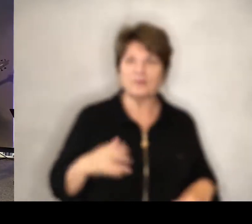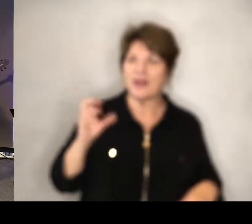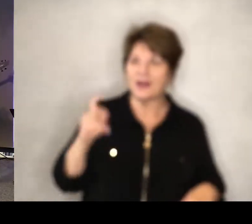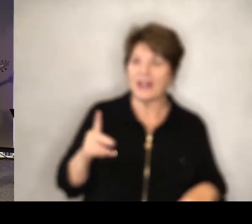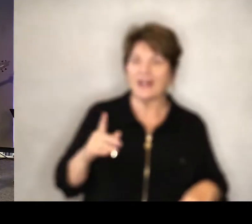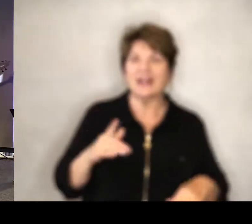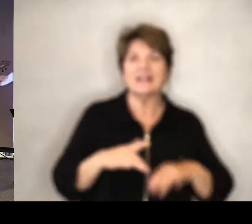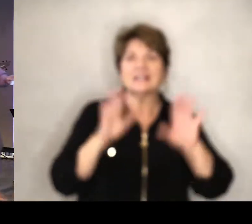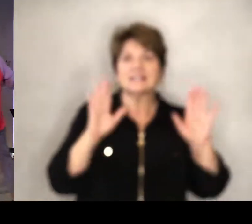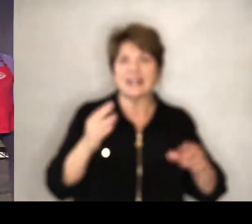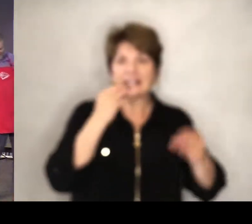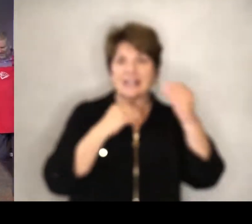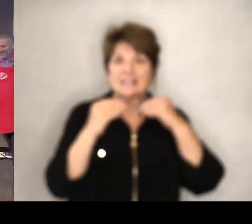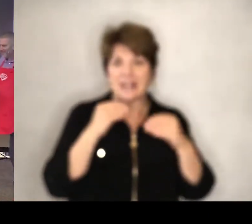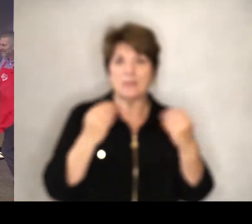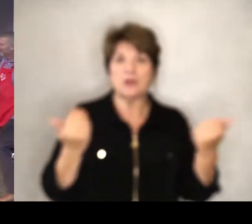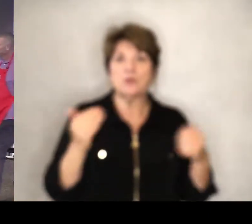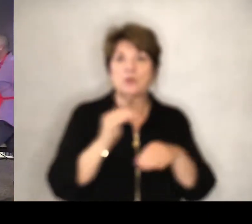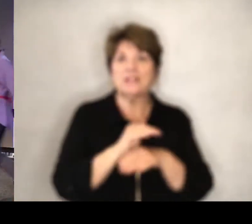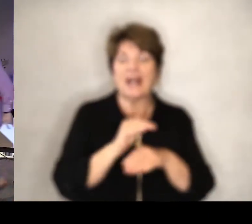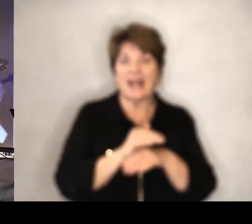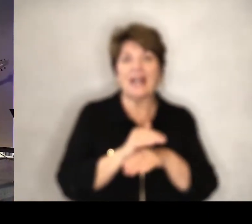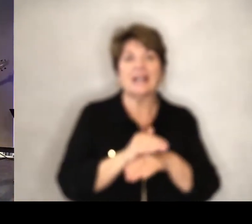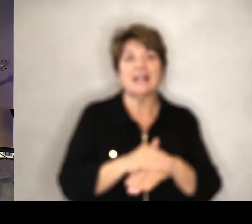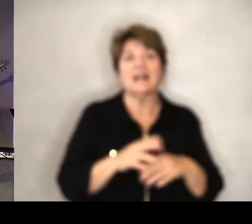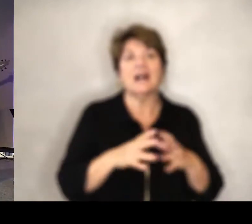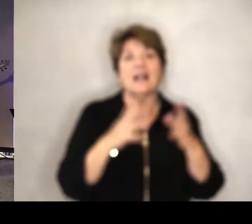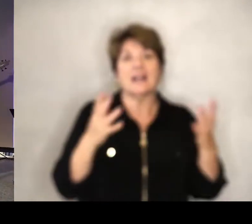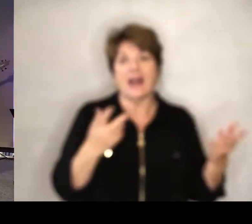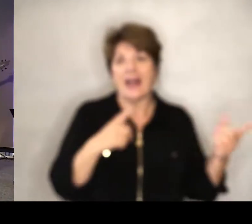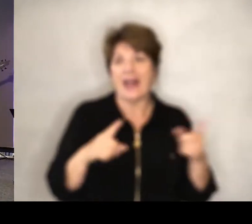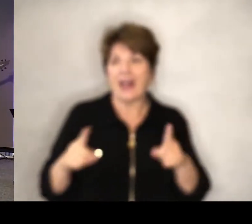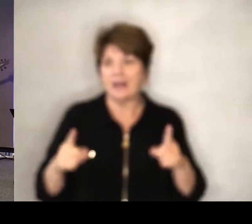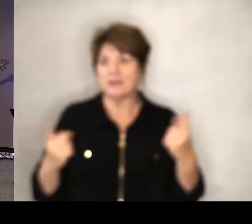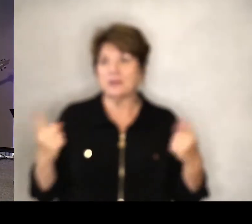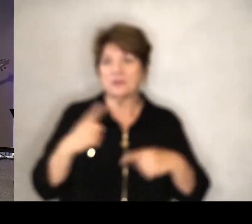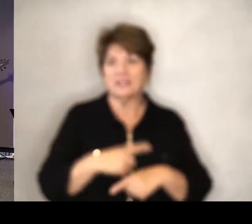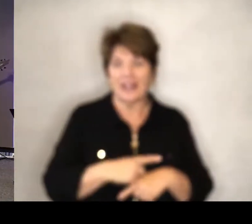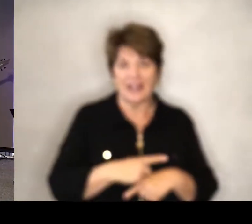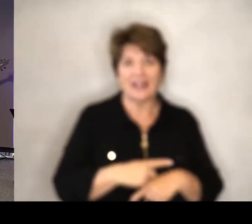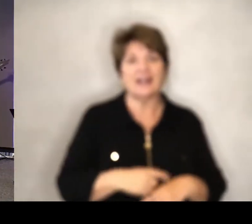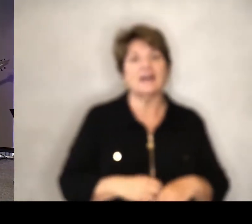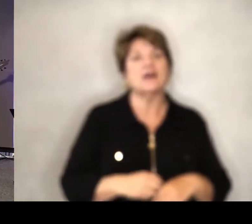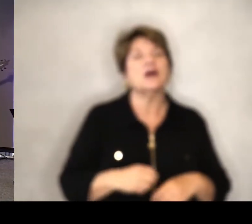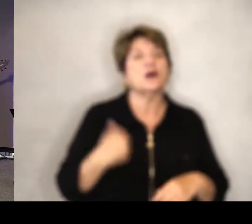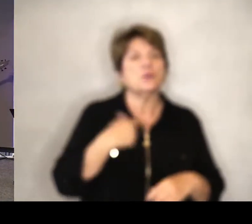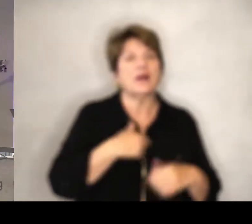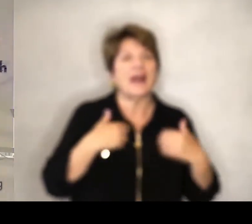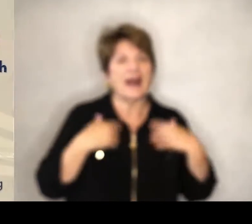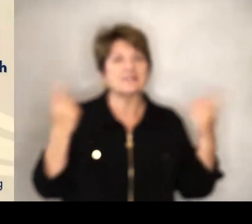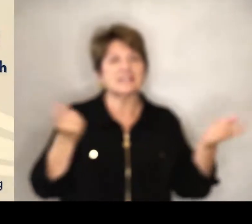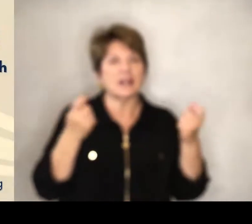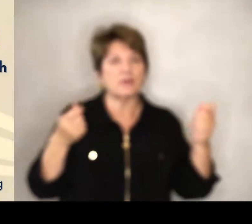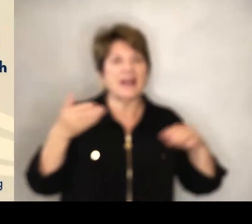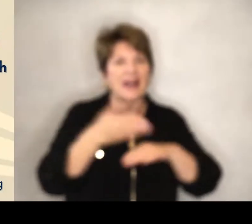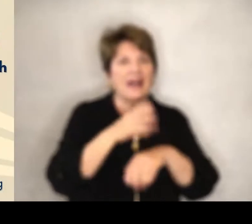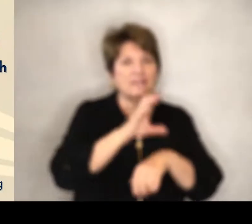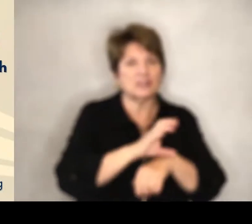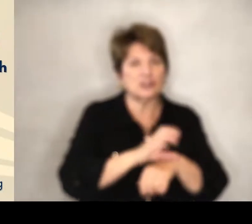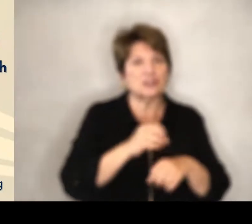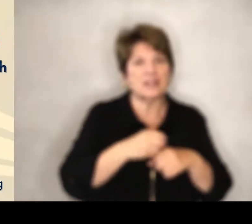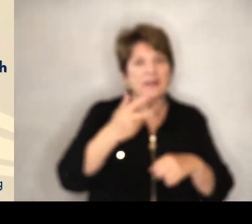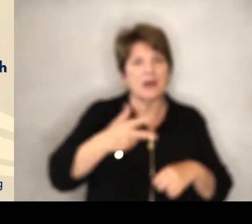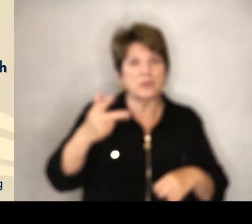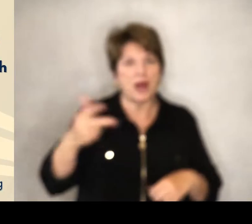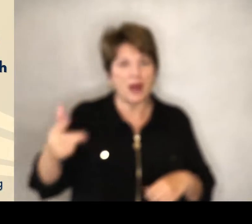Okay, Sunday supper is happening tonight. There's so much stuff going on today. Yes. I mean, there's the carnival outside right after church. If you guys didn't see what's going